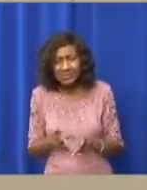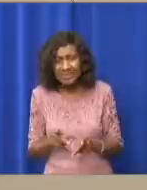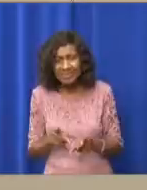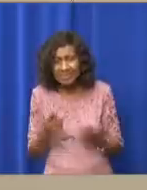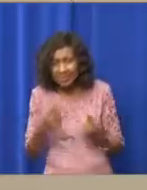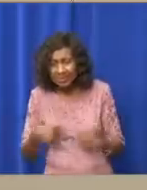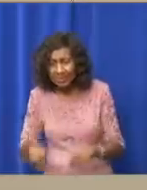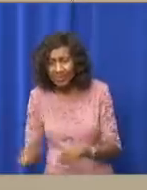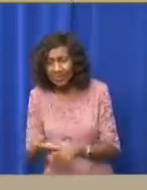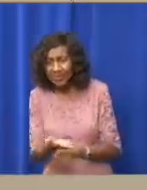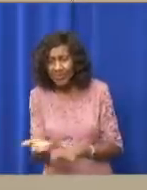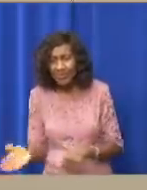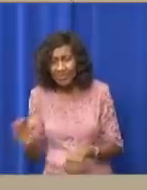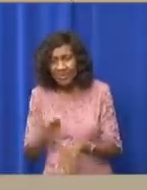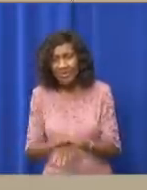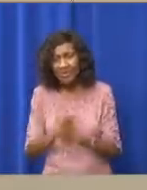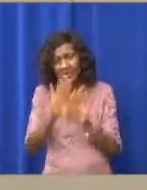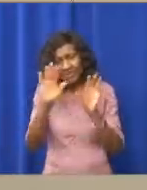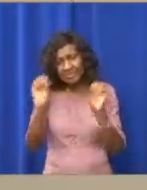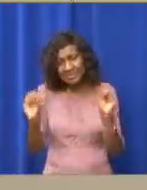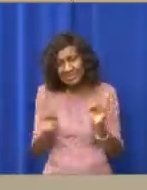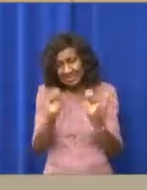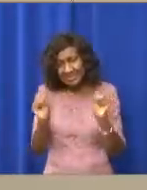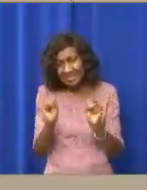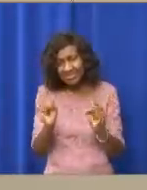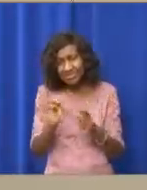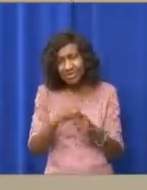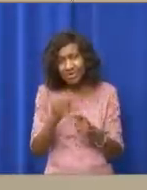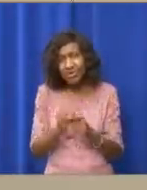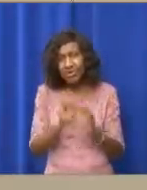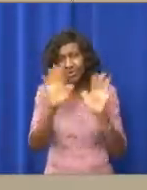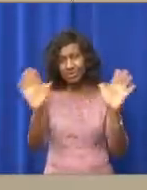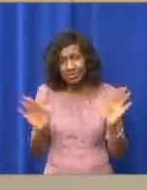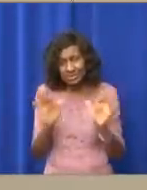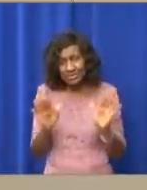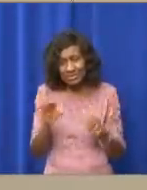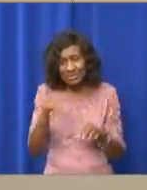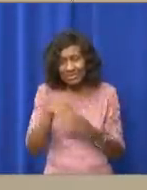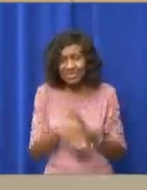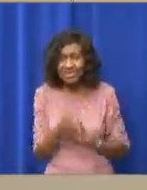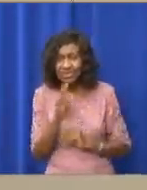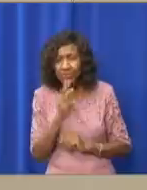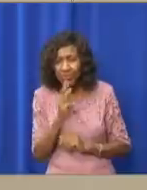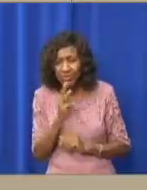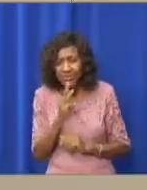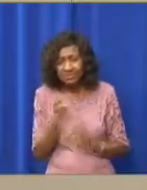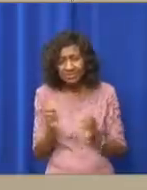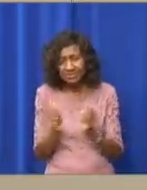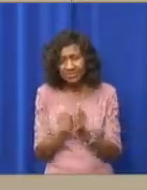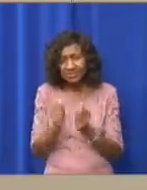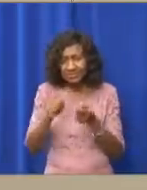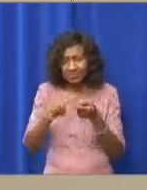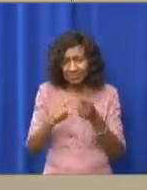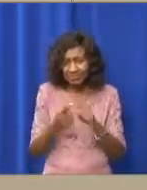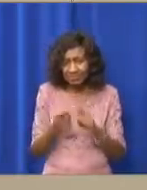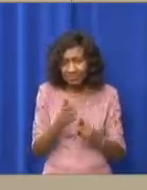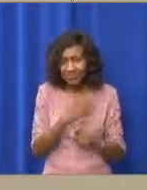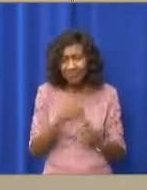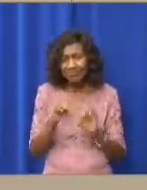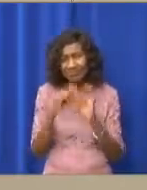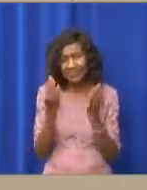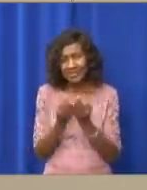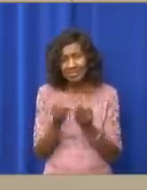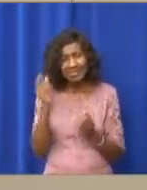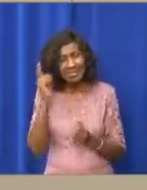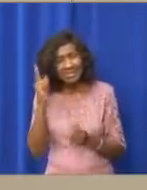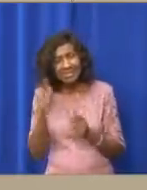times out there on a Saturday or a Sunday in the shallow water with friends and family, listening to music,